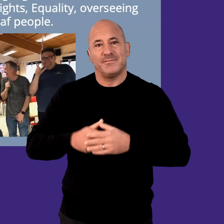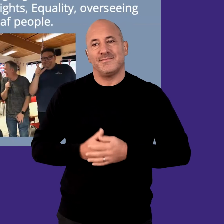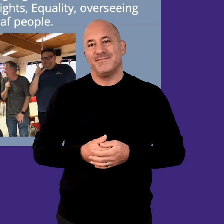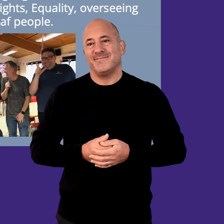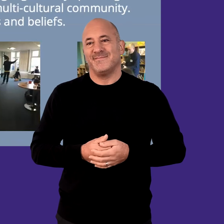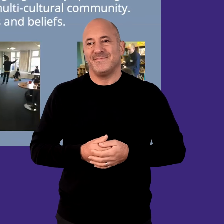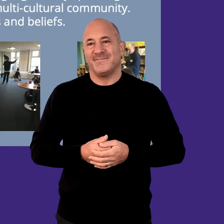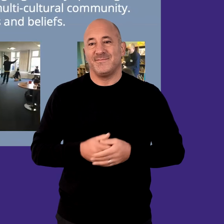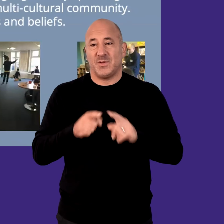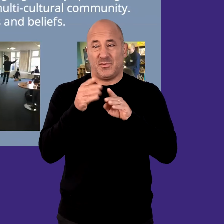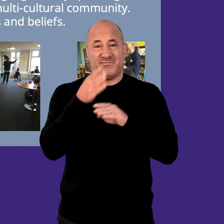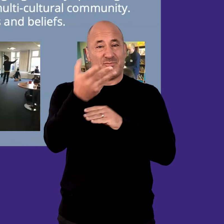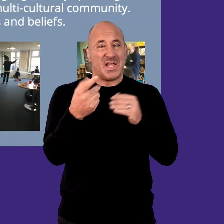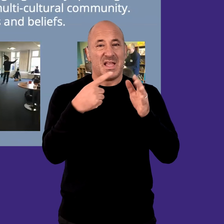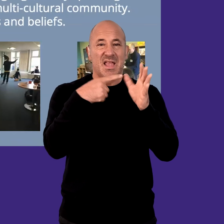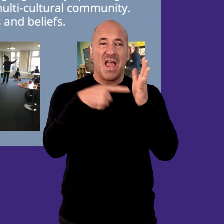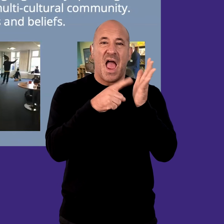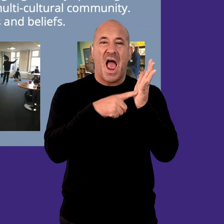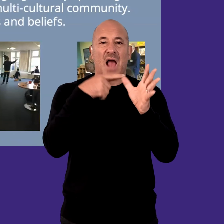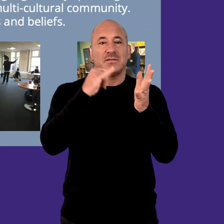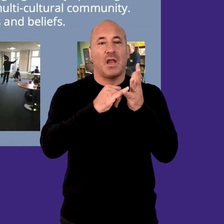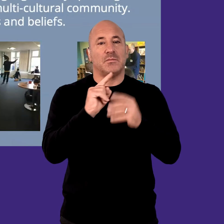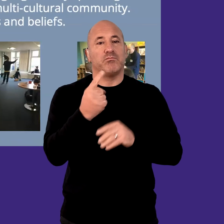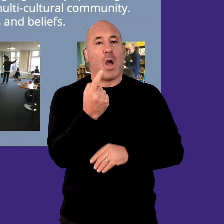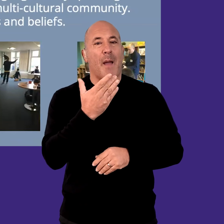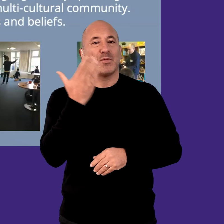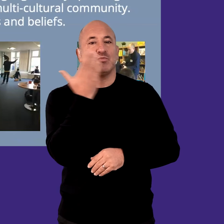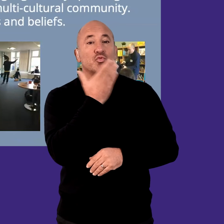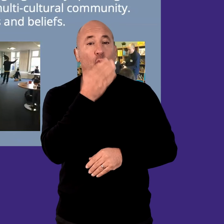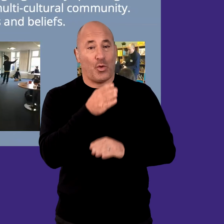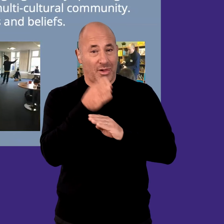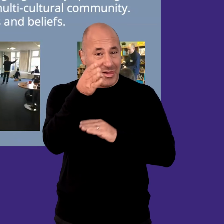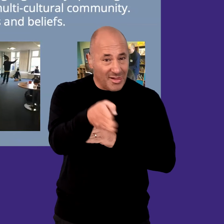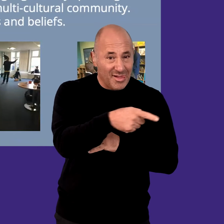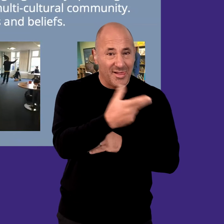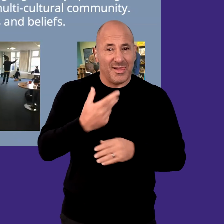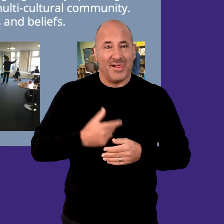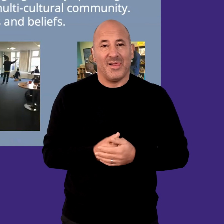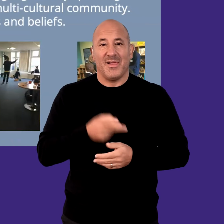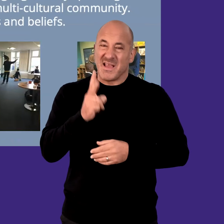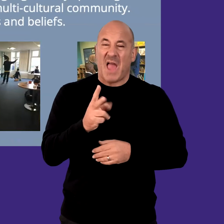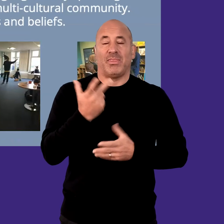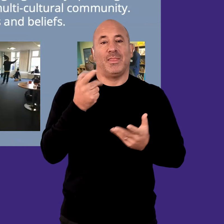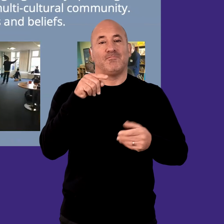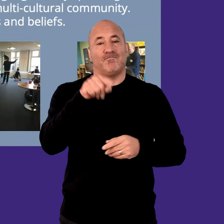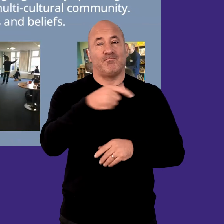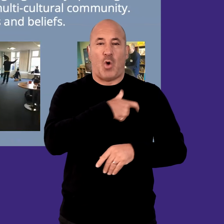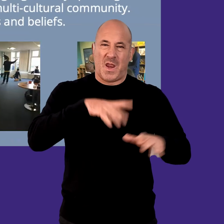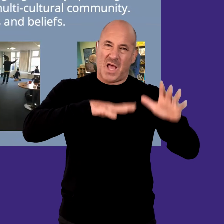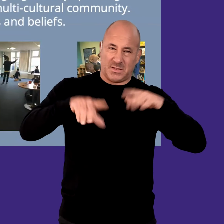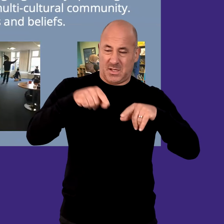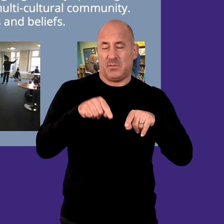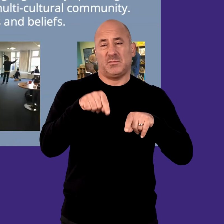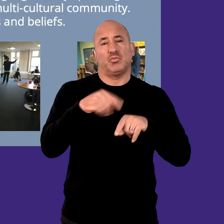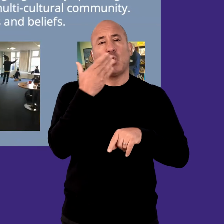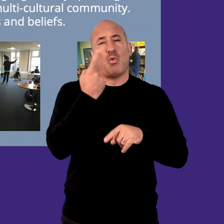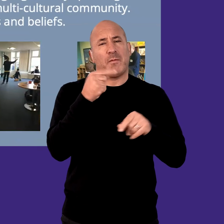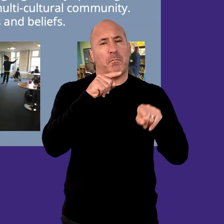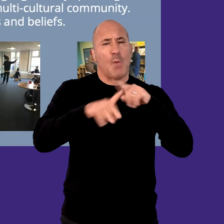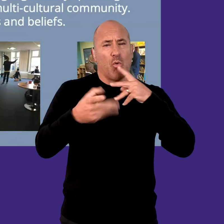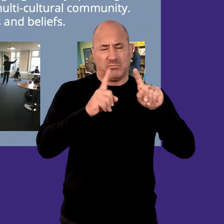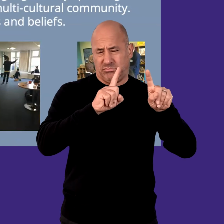do that. He's spent time working with Atlas Primary School. Again, it's